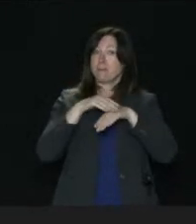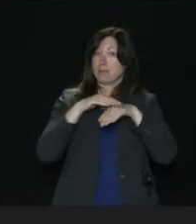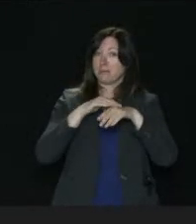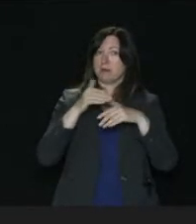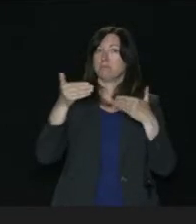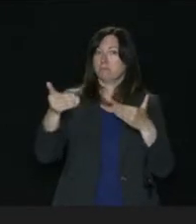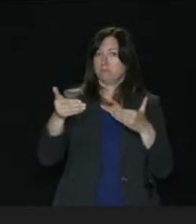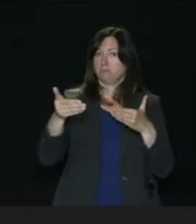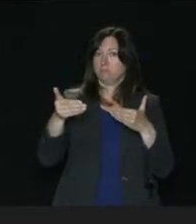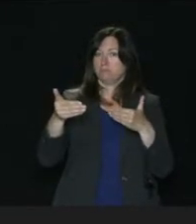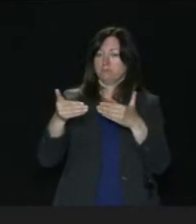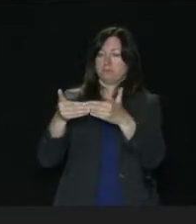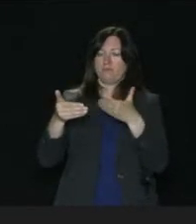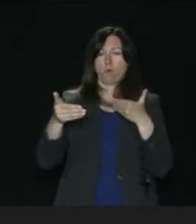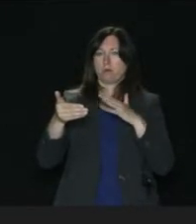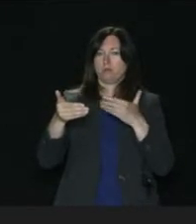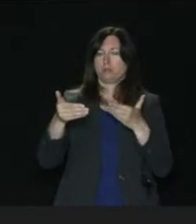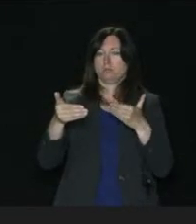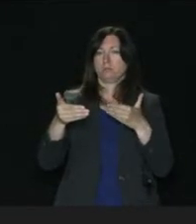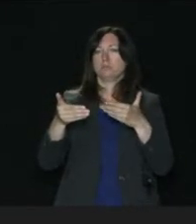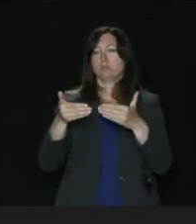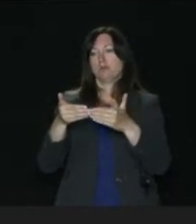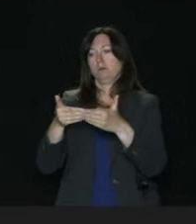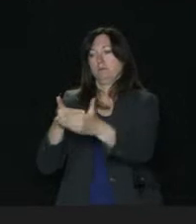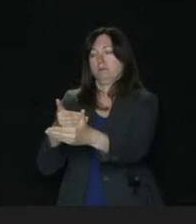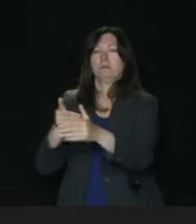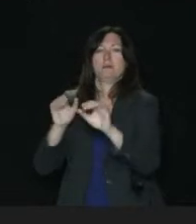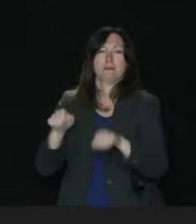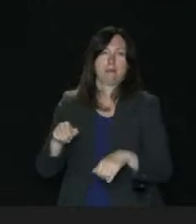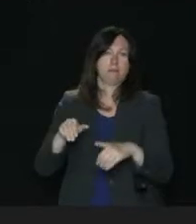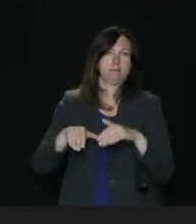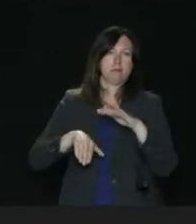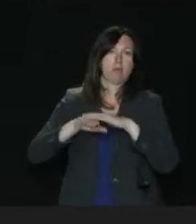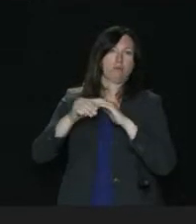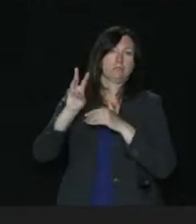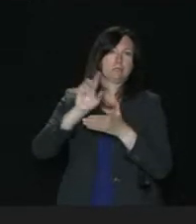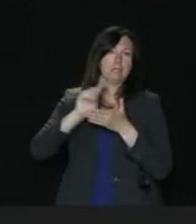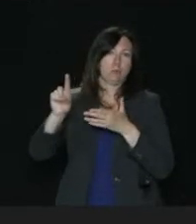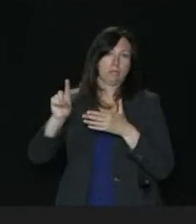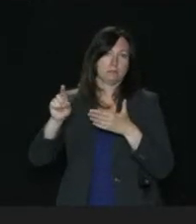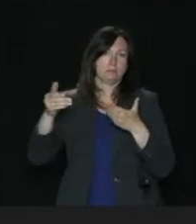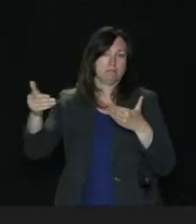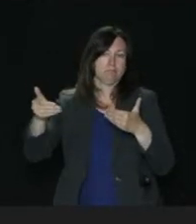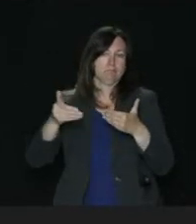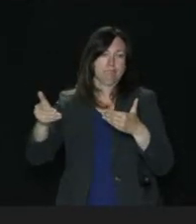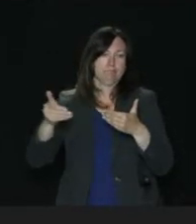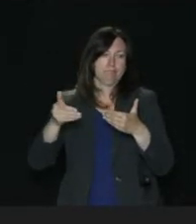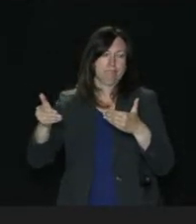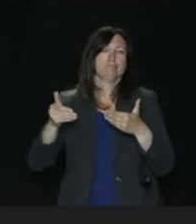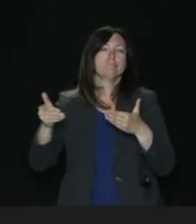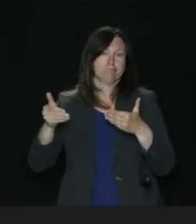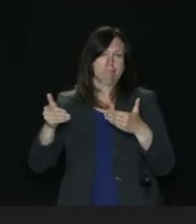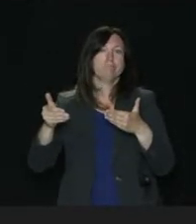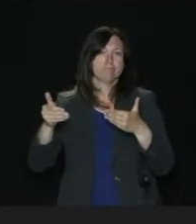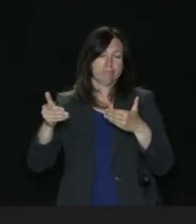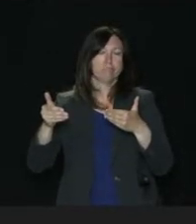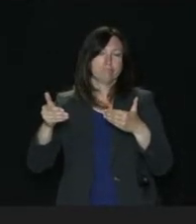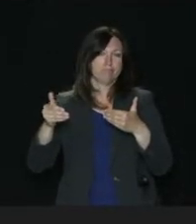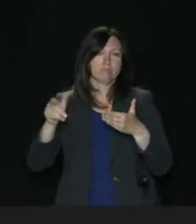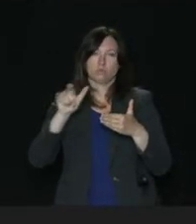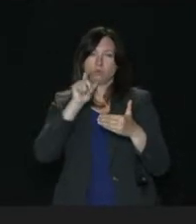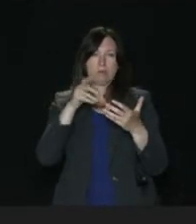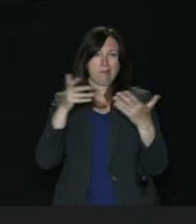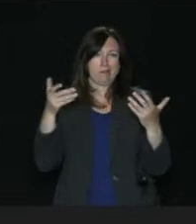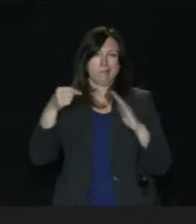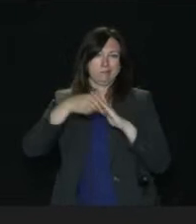below that. And then it's up to 16 weeks, but anywhere in between, there is not a massive amount of information